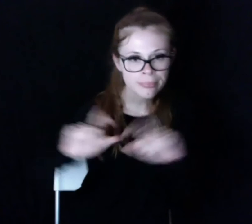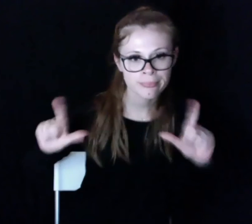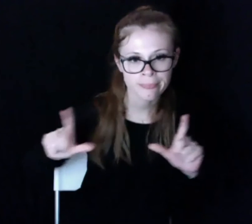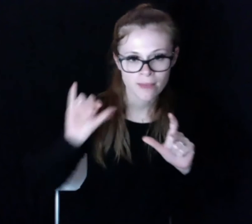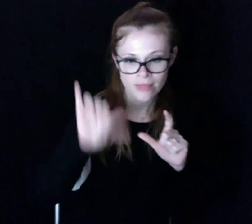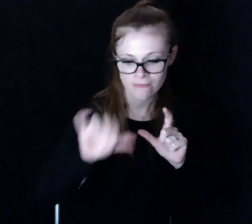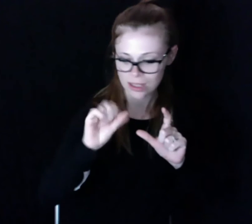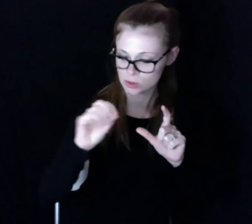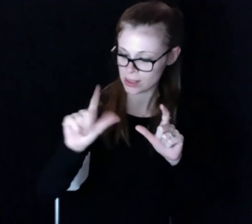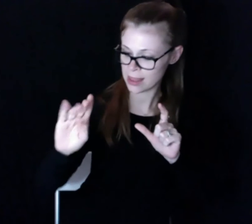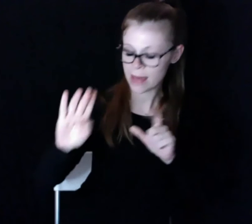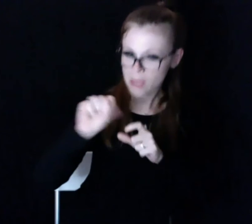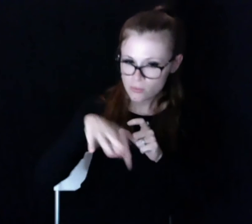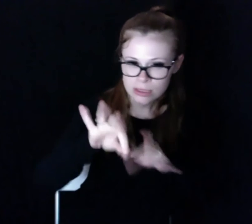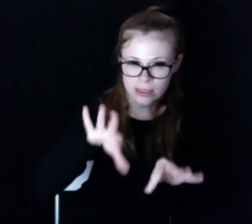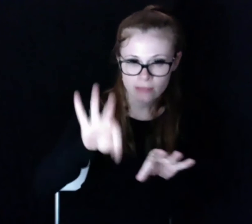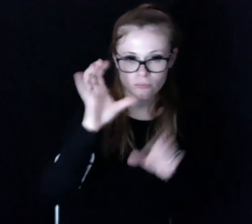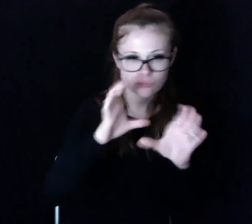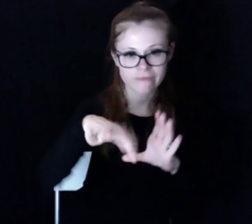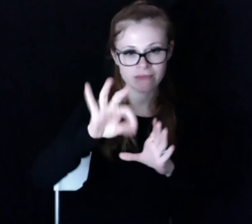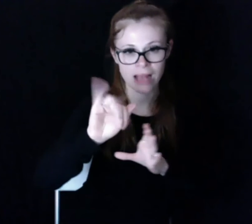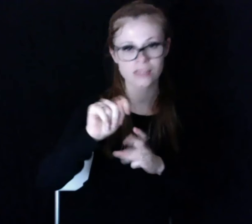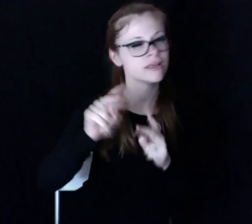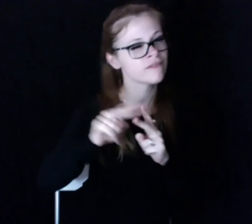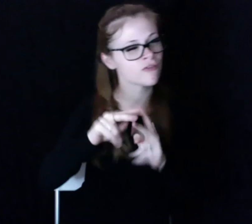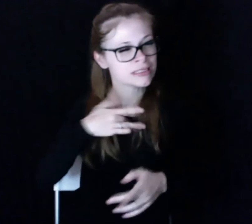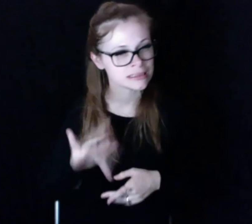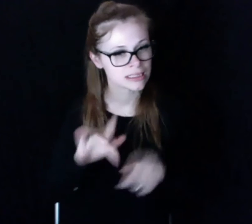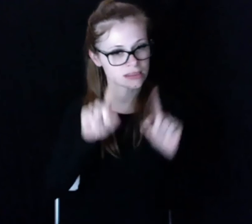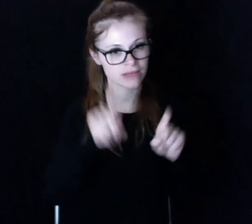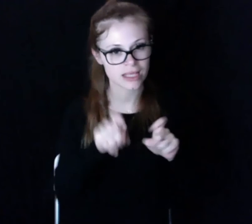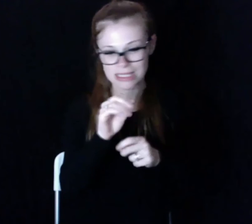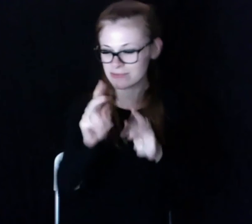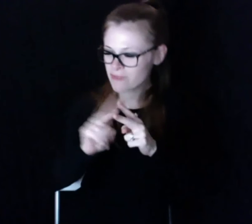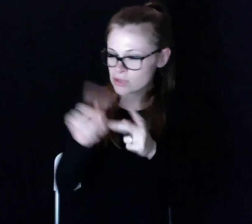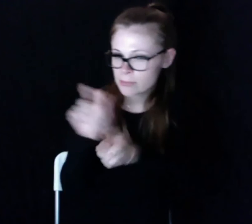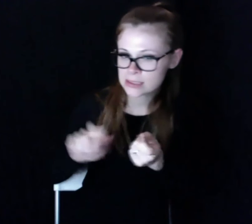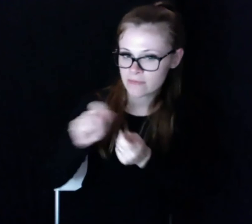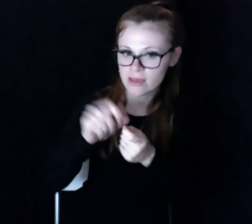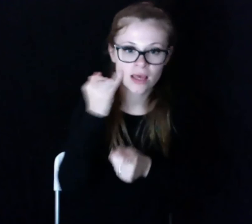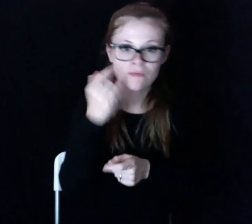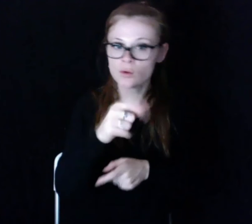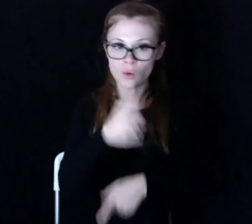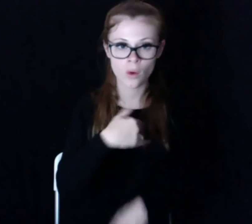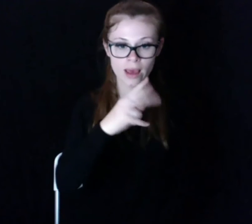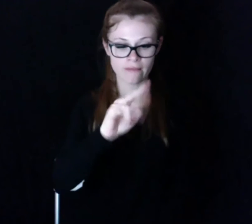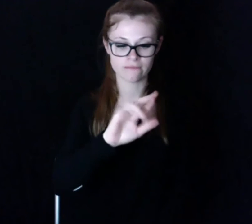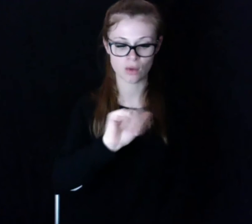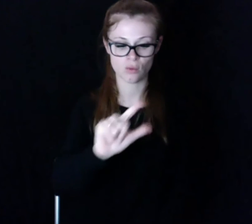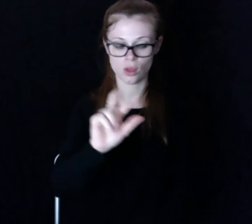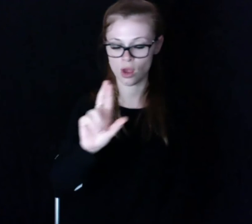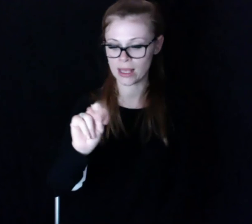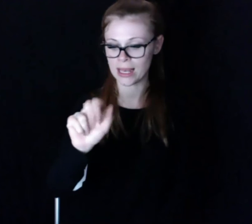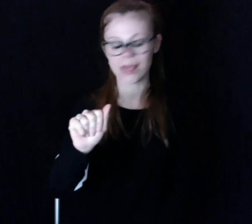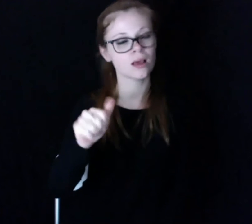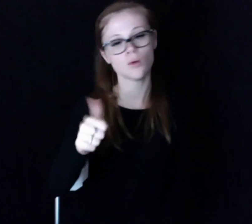detect them. It is a very sensitive test and it's very specific. If you don't have viral RNA, it will not amplify